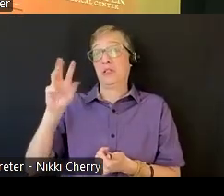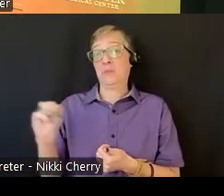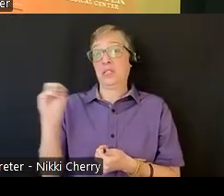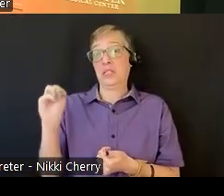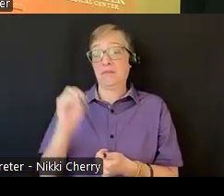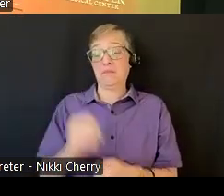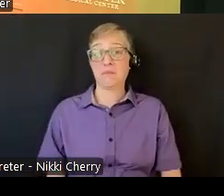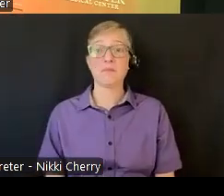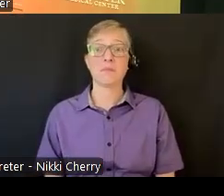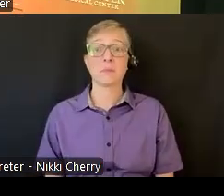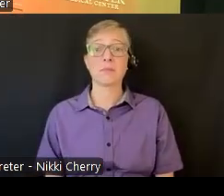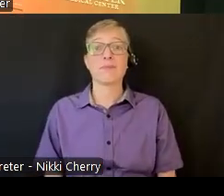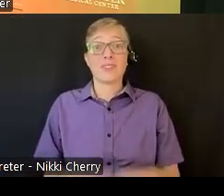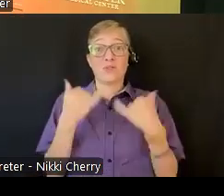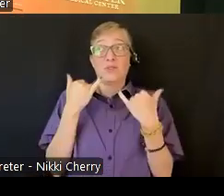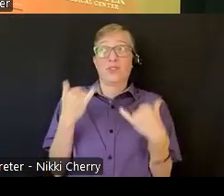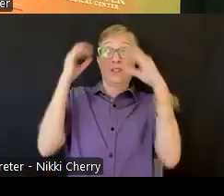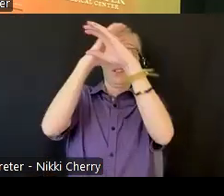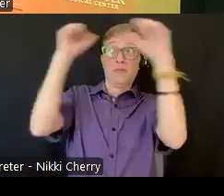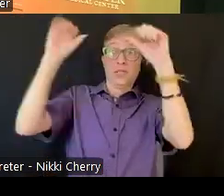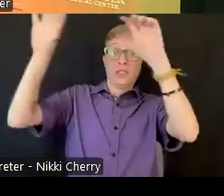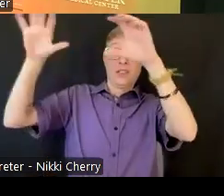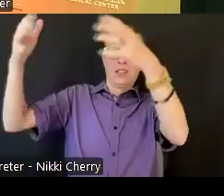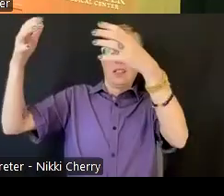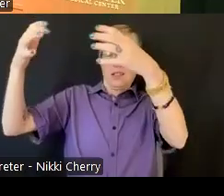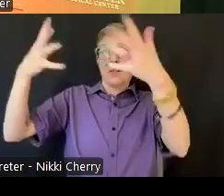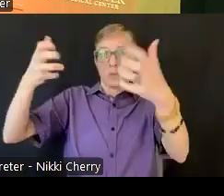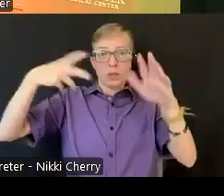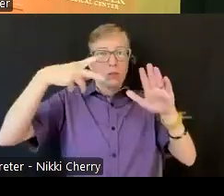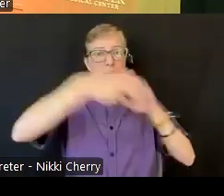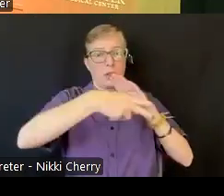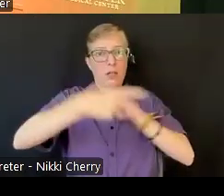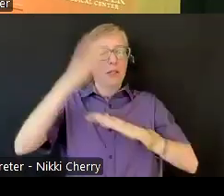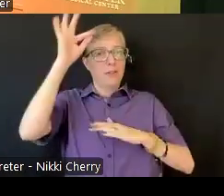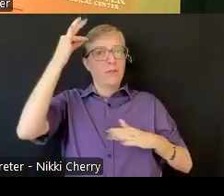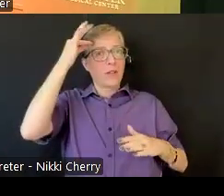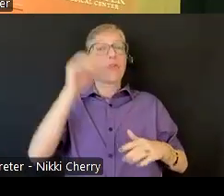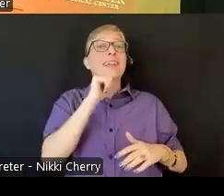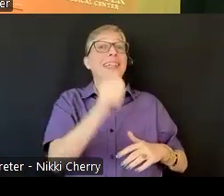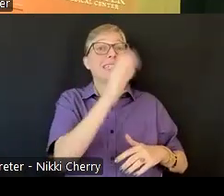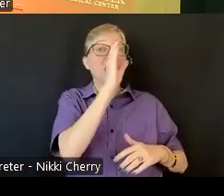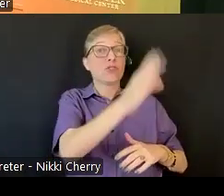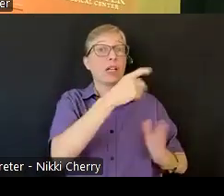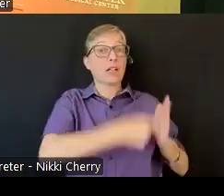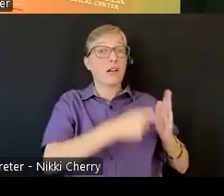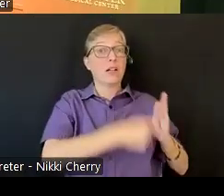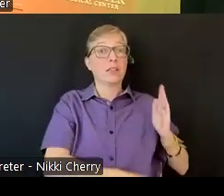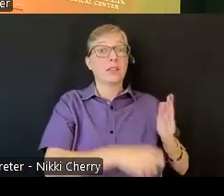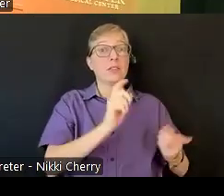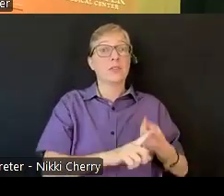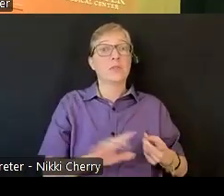the current administration is proposing to cut the federal indirect cost from to about 15%.